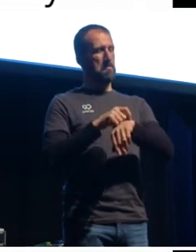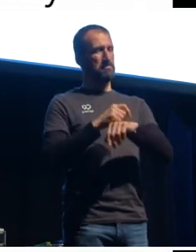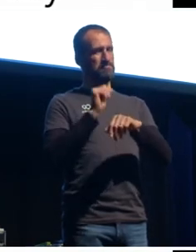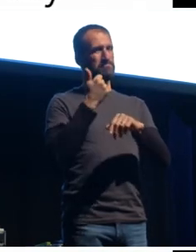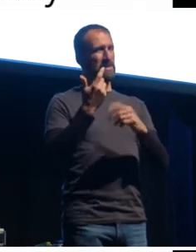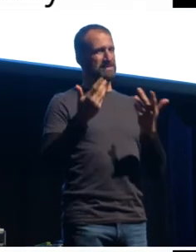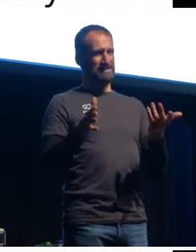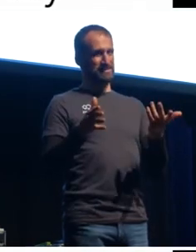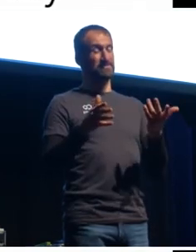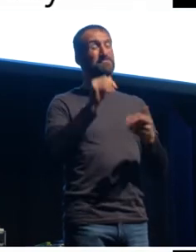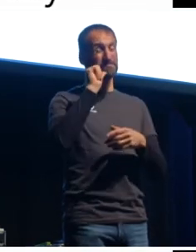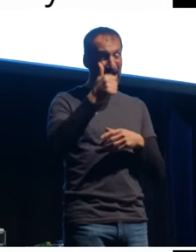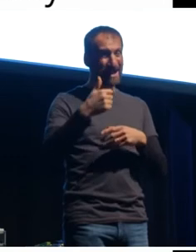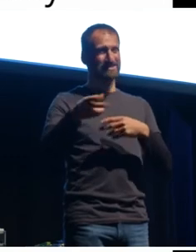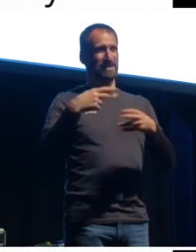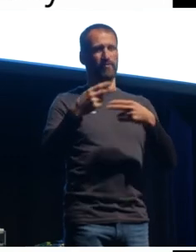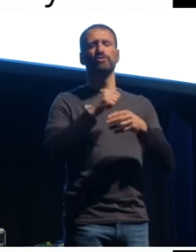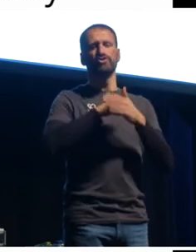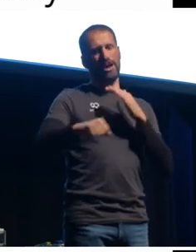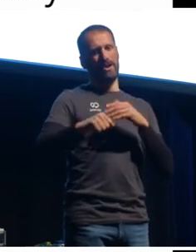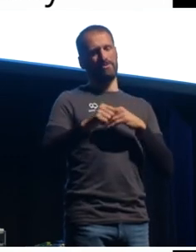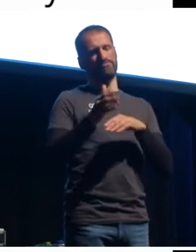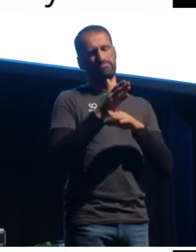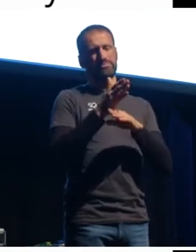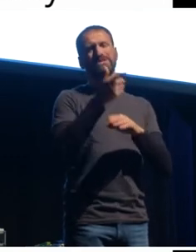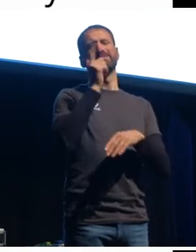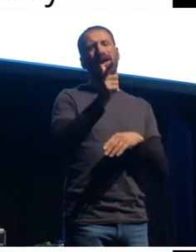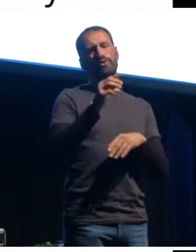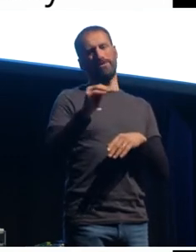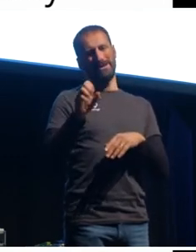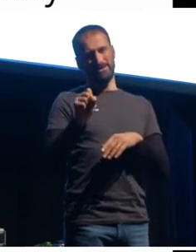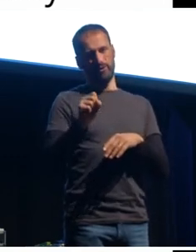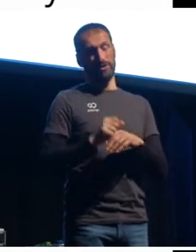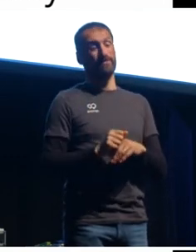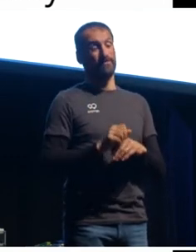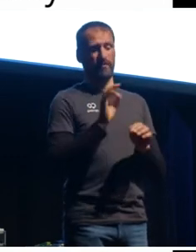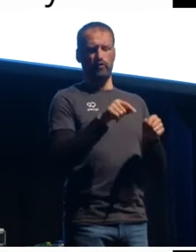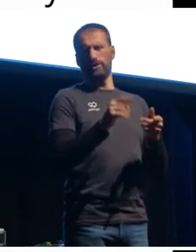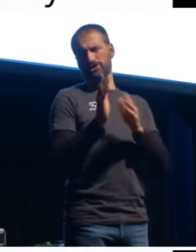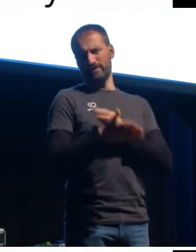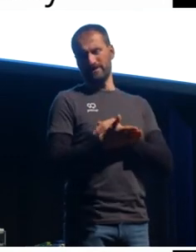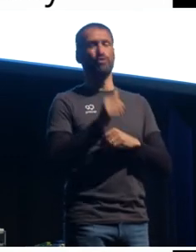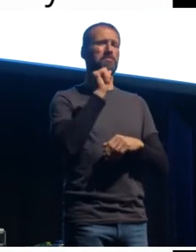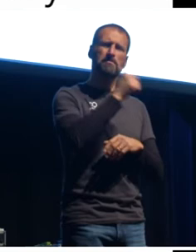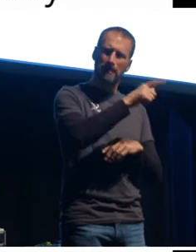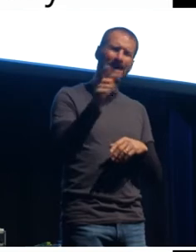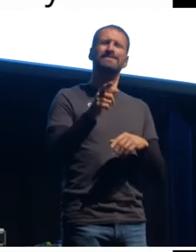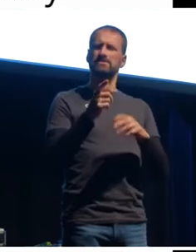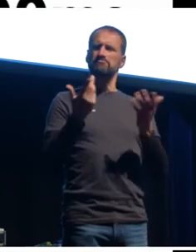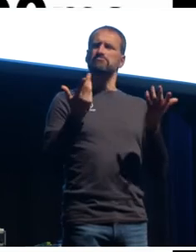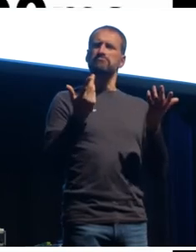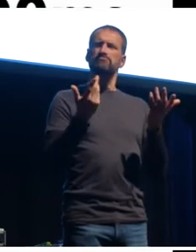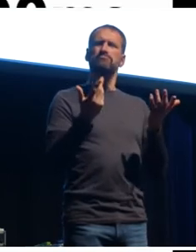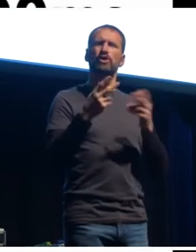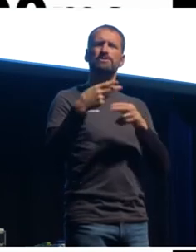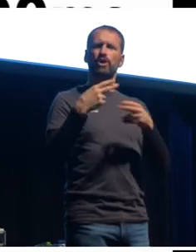most responses are fast. They're around 200 milliseconds for that service. And slow responses are actually pretty rare. So what